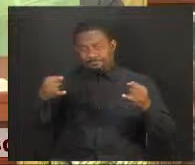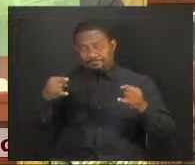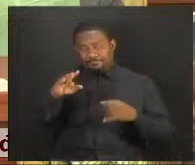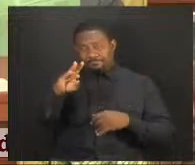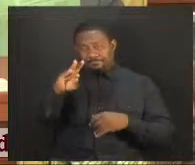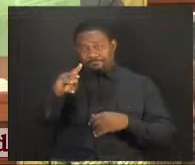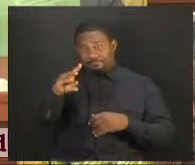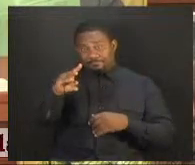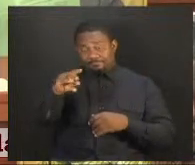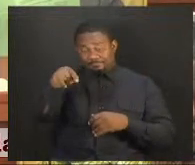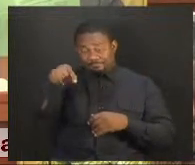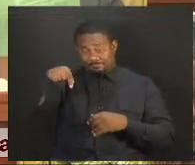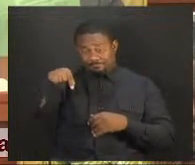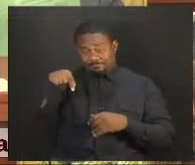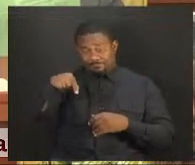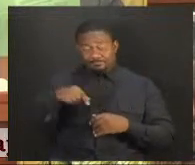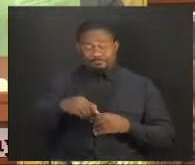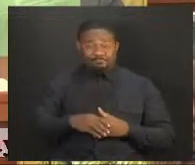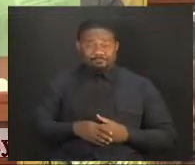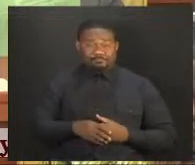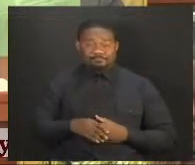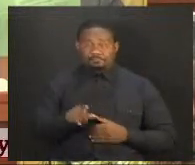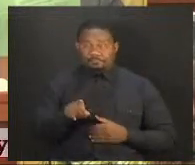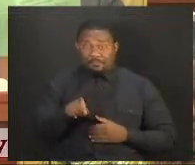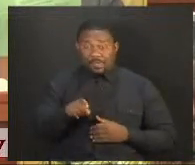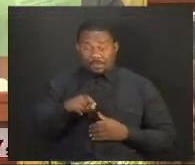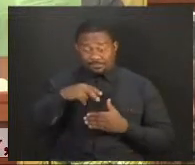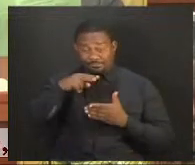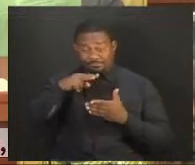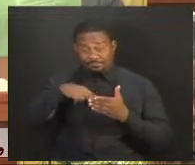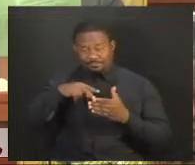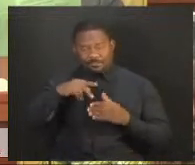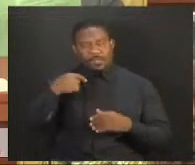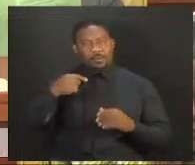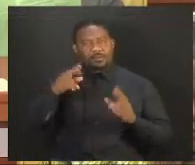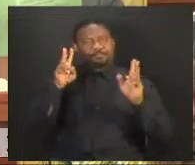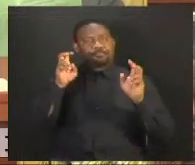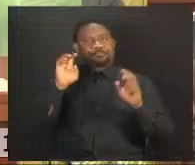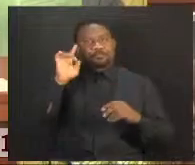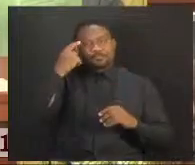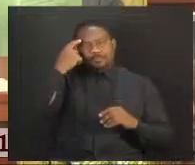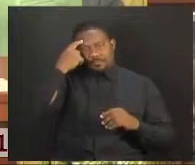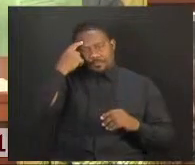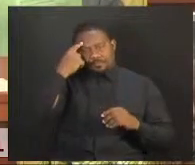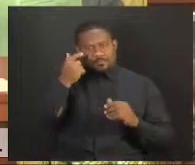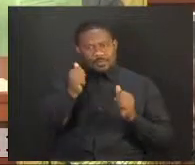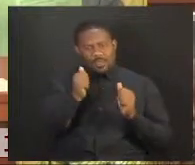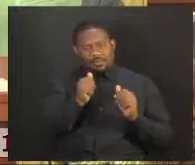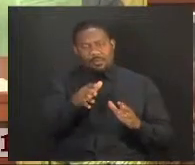Mr. Speaker, it should read as, I think that apart from the law,